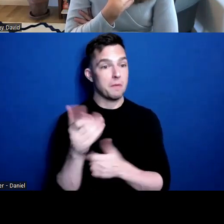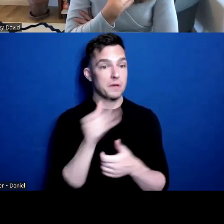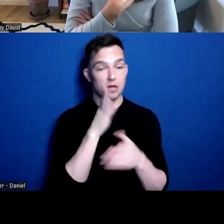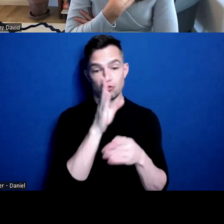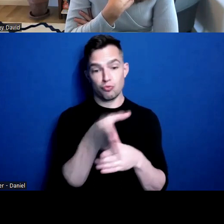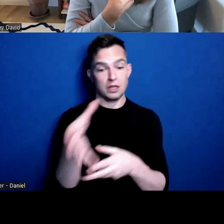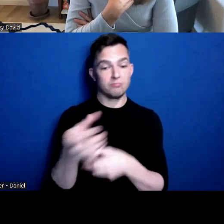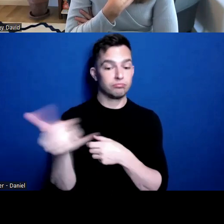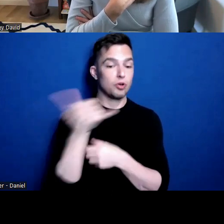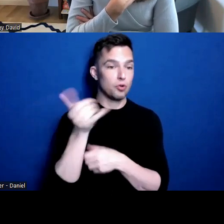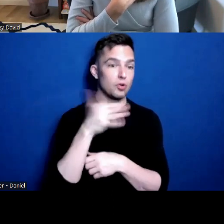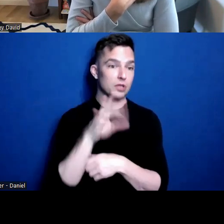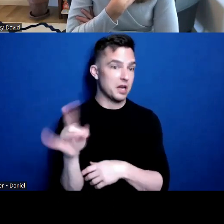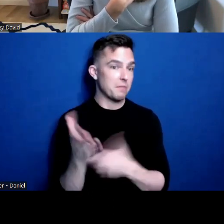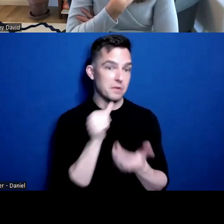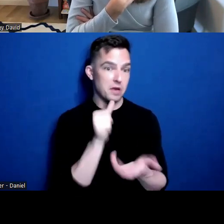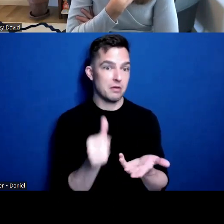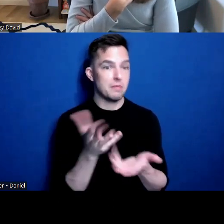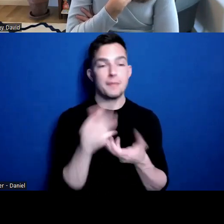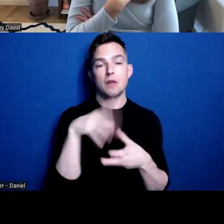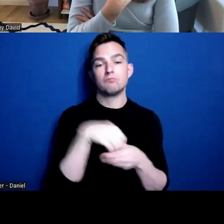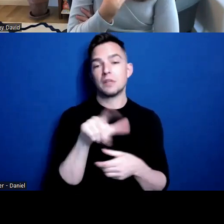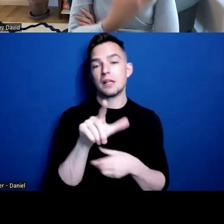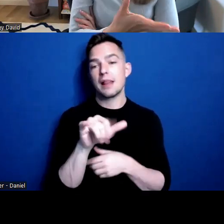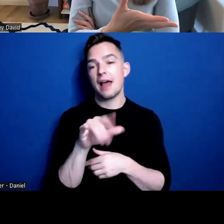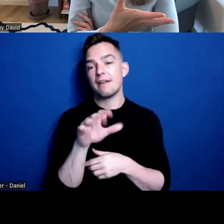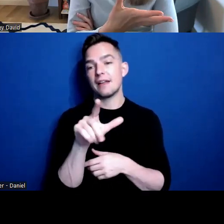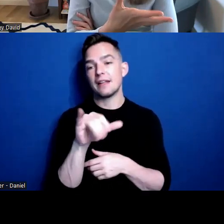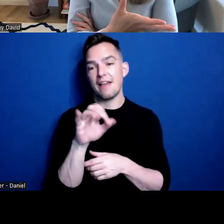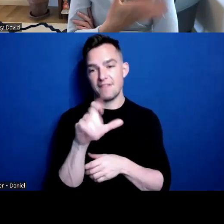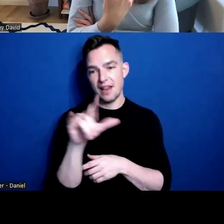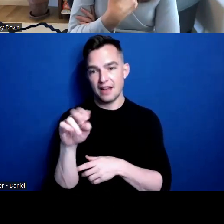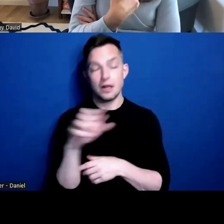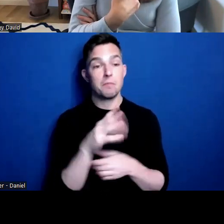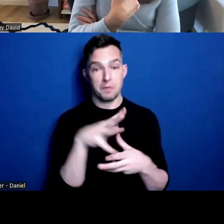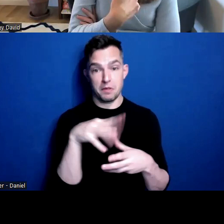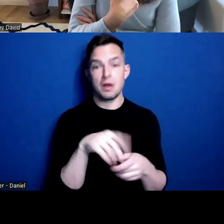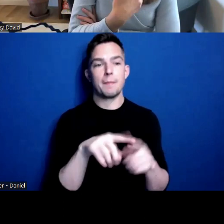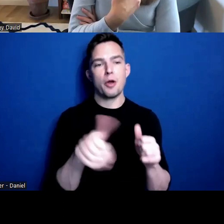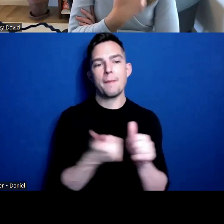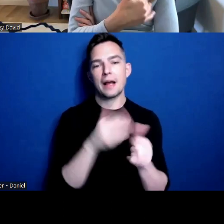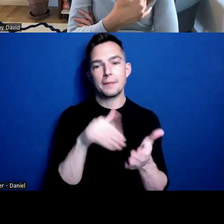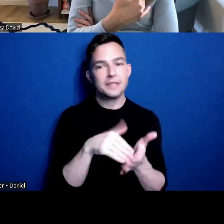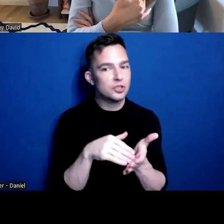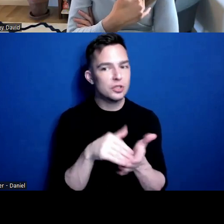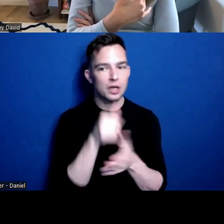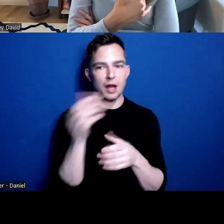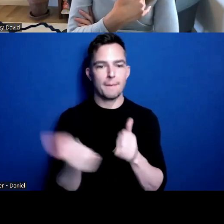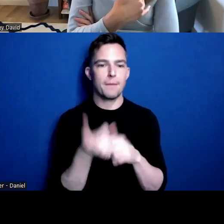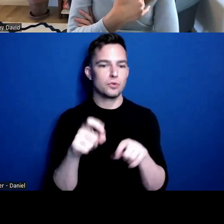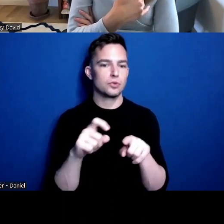receive 988 calls. Maybe they're not part of the Lifeline. Maybe they are part of the Lifeline, but they're a backup center, so they're not getting most